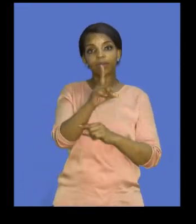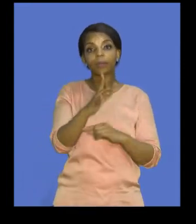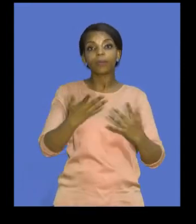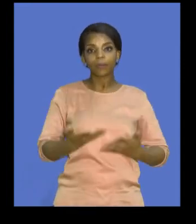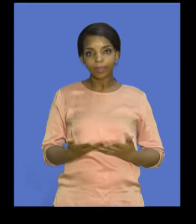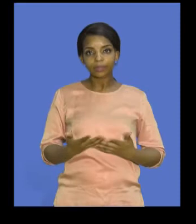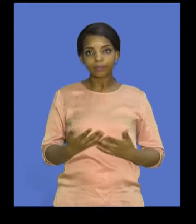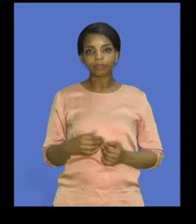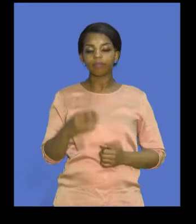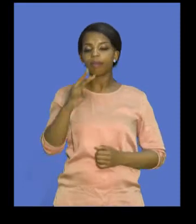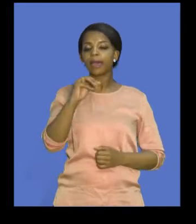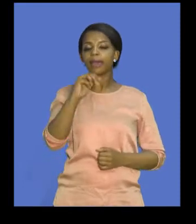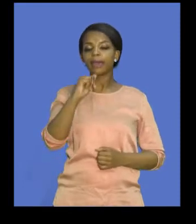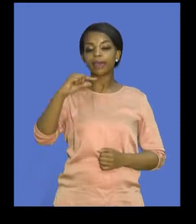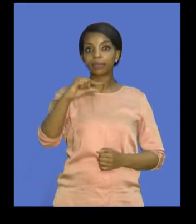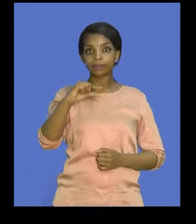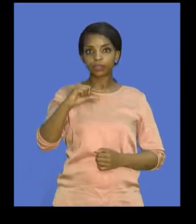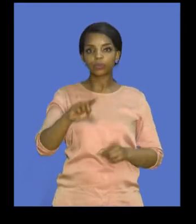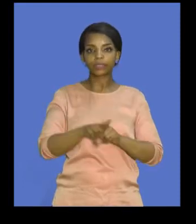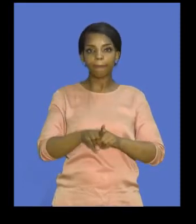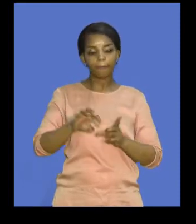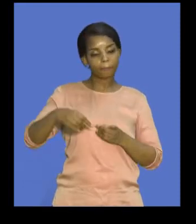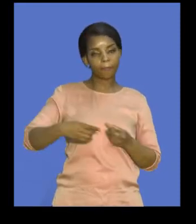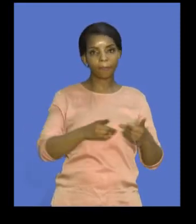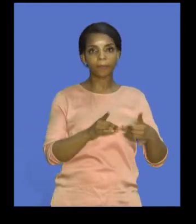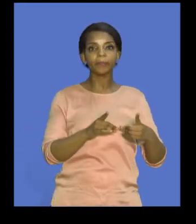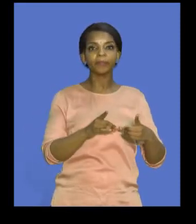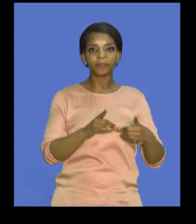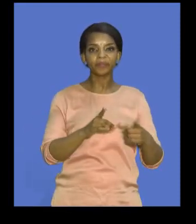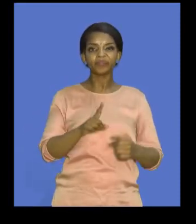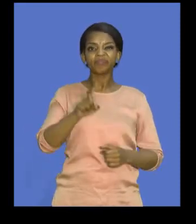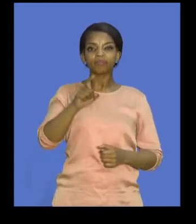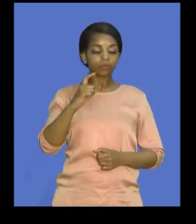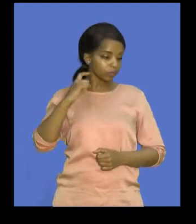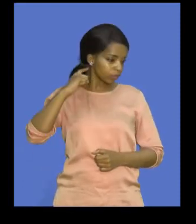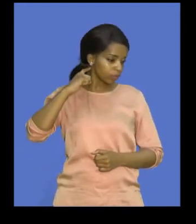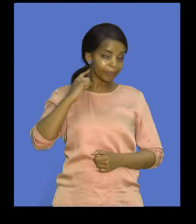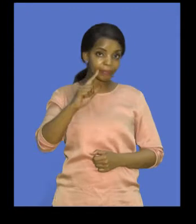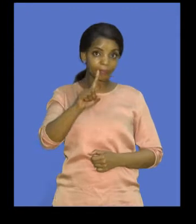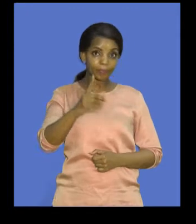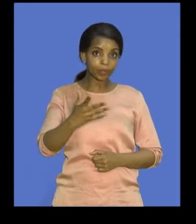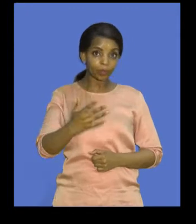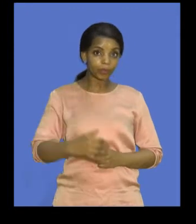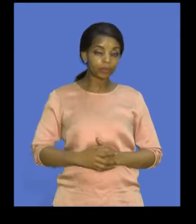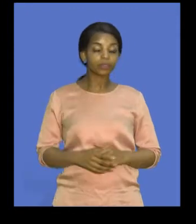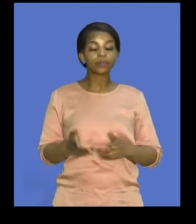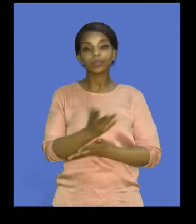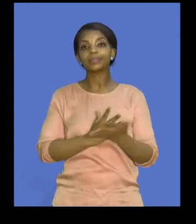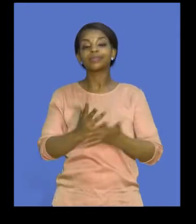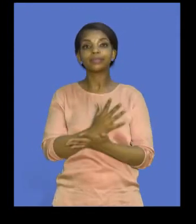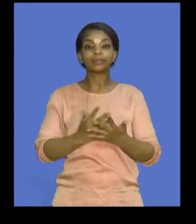say magnitude and direction, what comes to mind, because we are talking about forces between charges, we're thinking